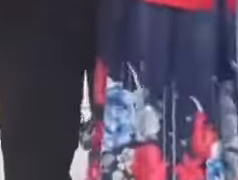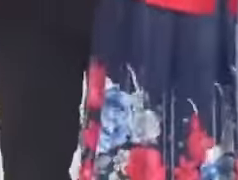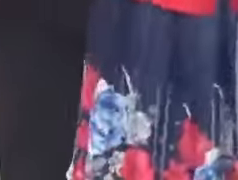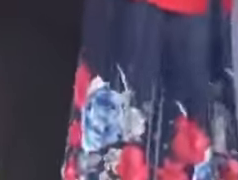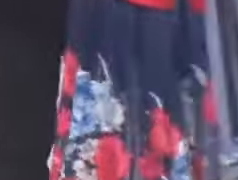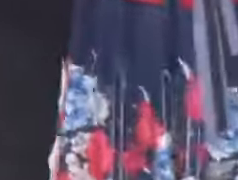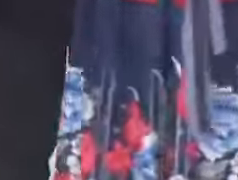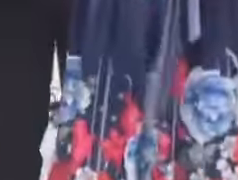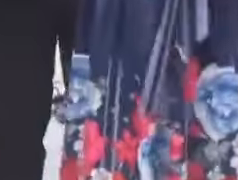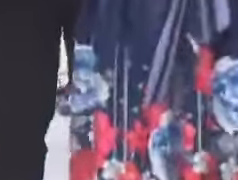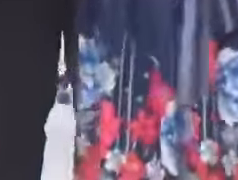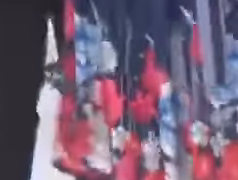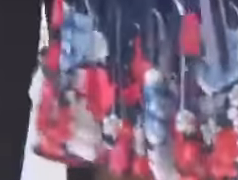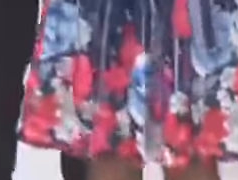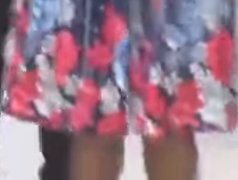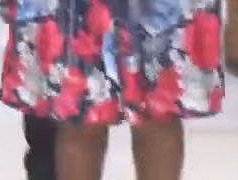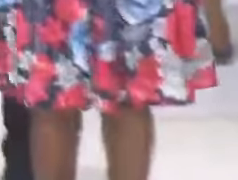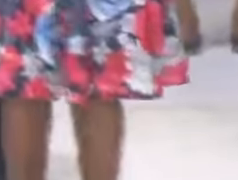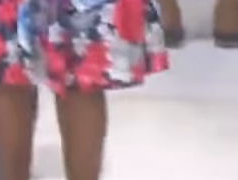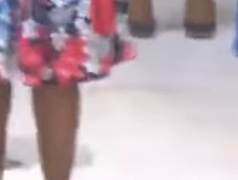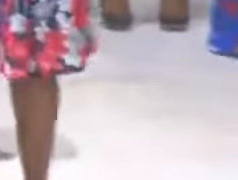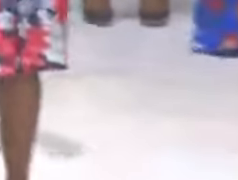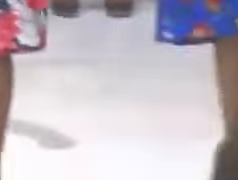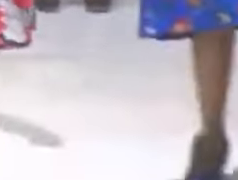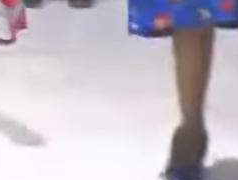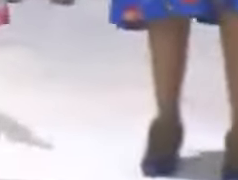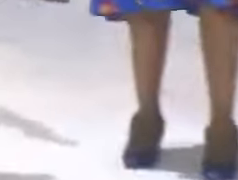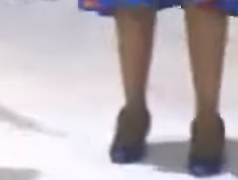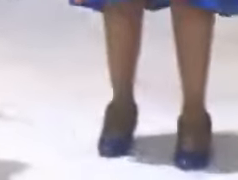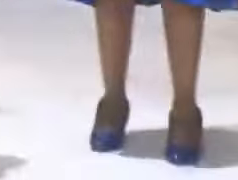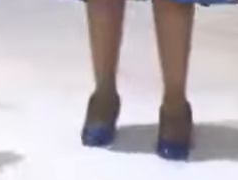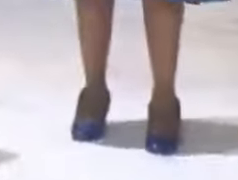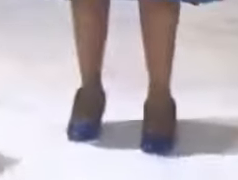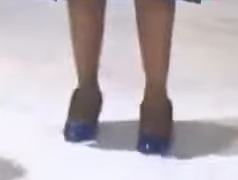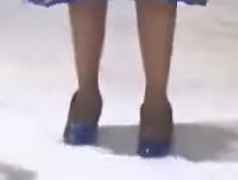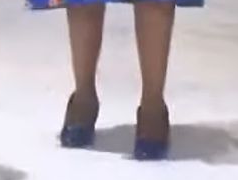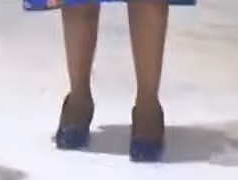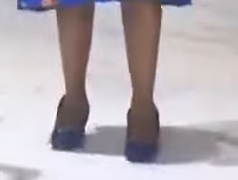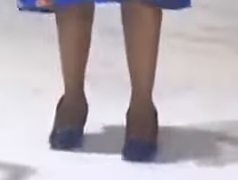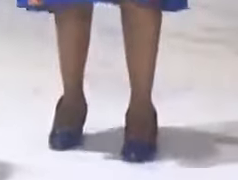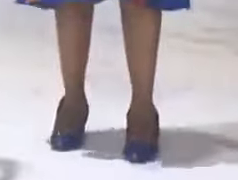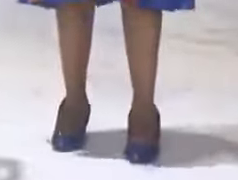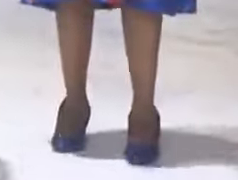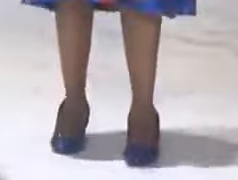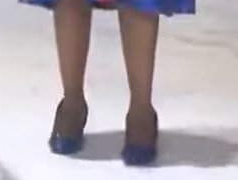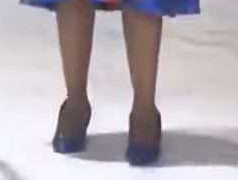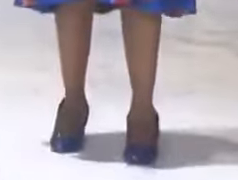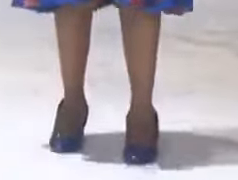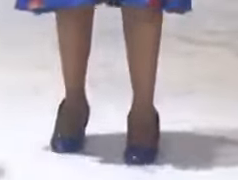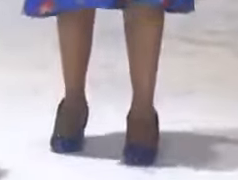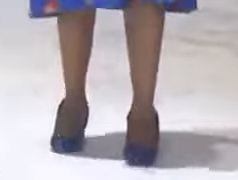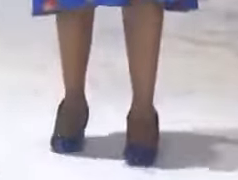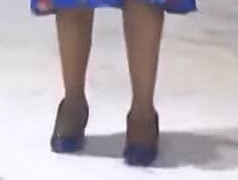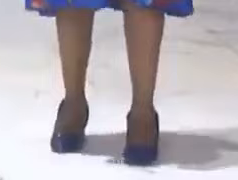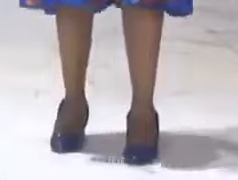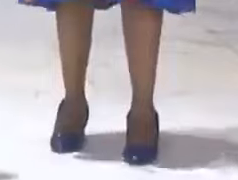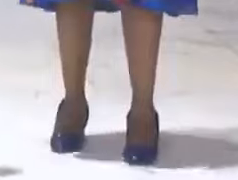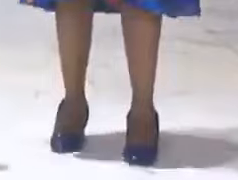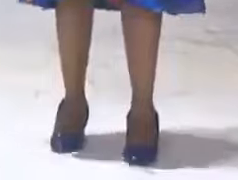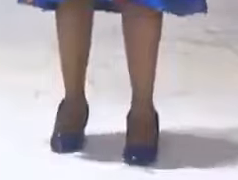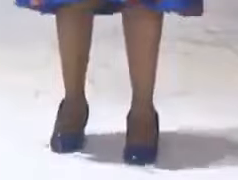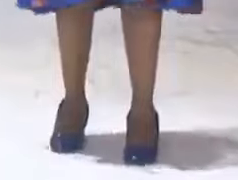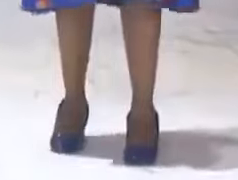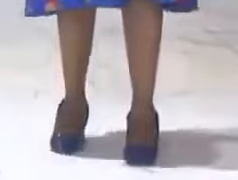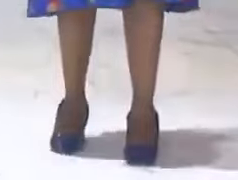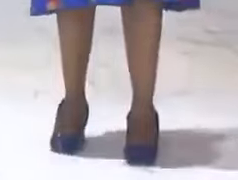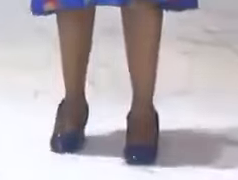Oh, my darling Jesus, you're a wonderful God. I love you so, my darling Jesus. Oh,